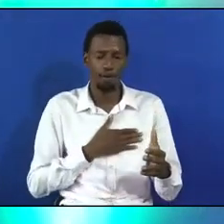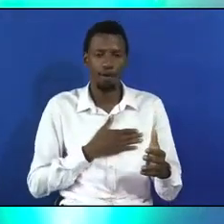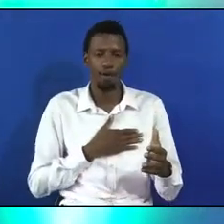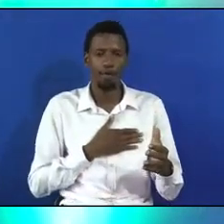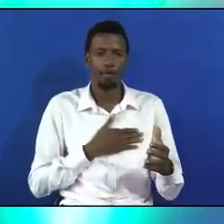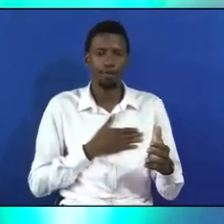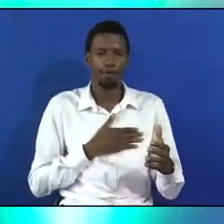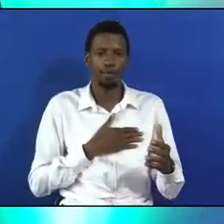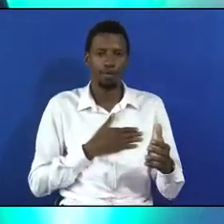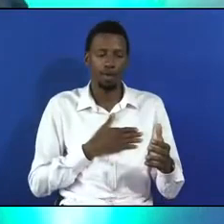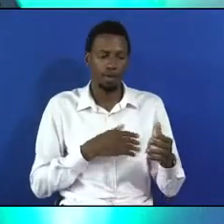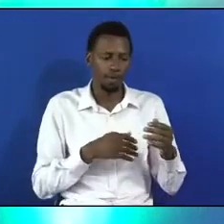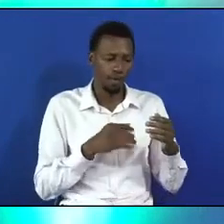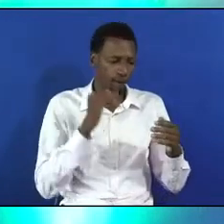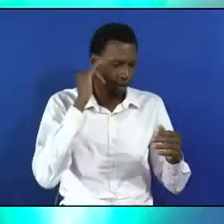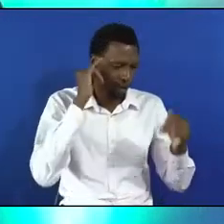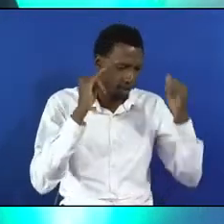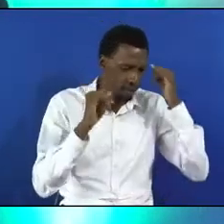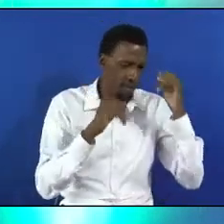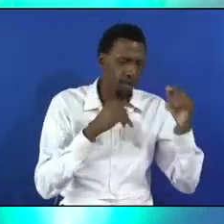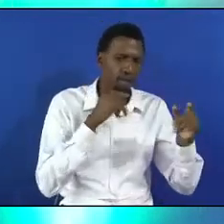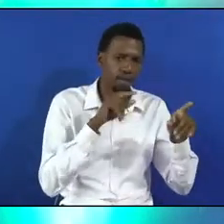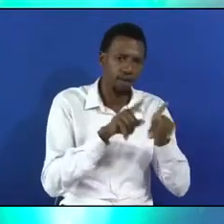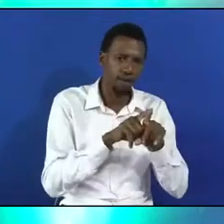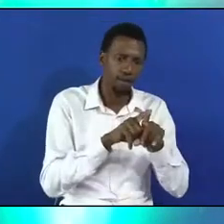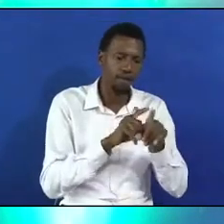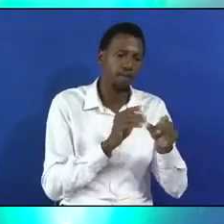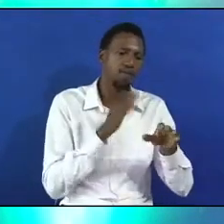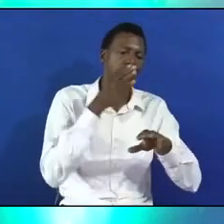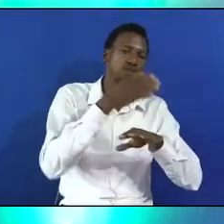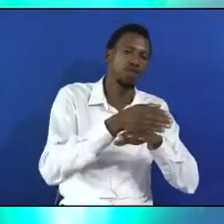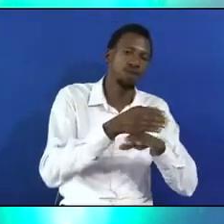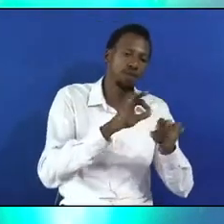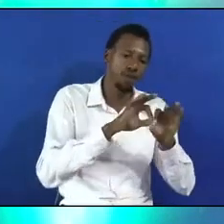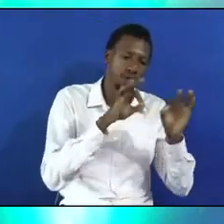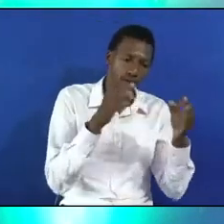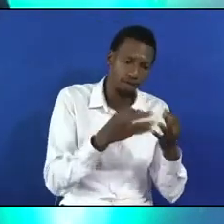and families and actually include our enemies as well.